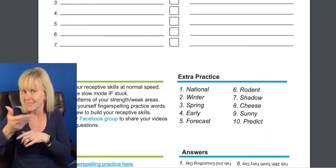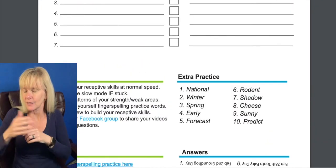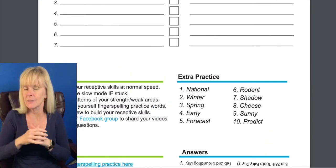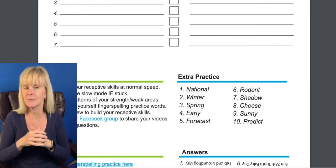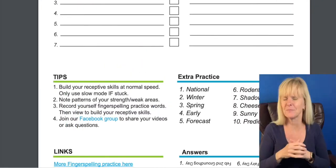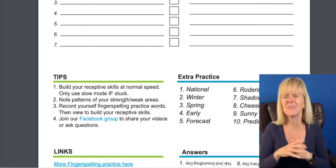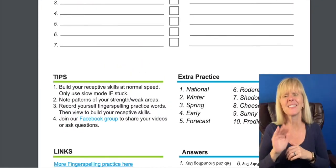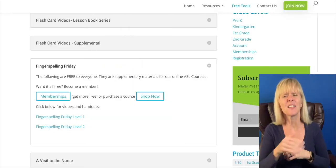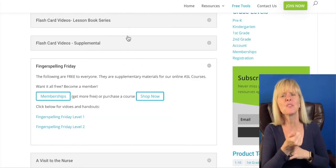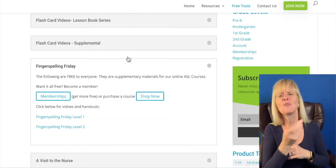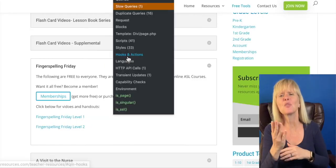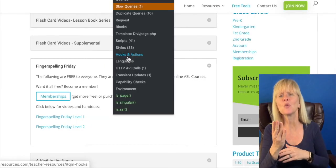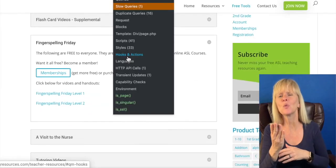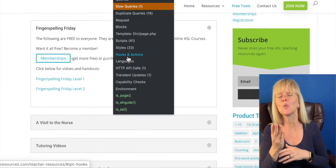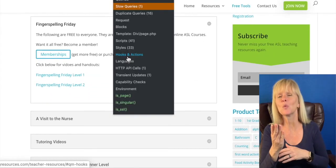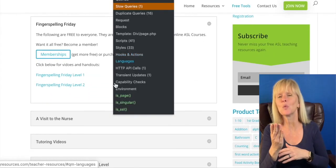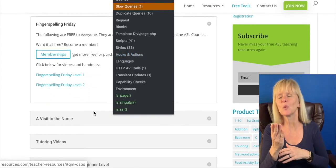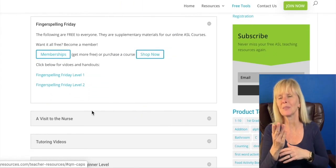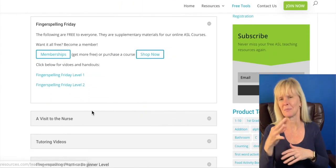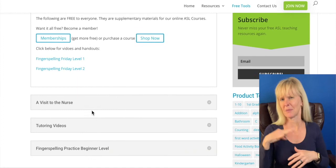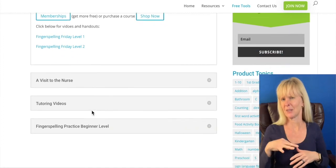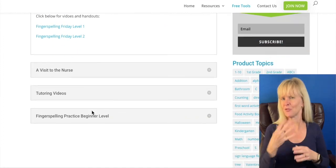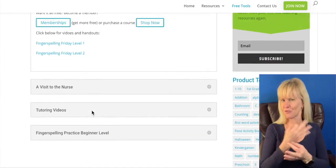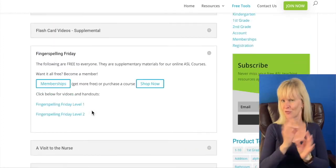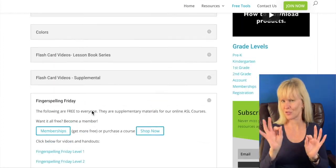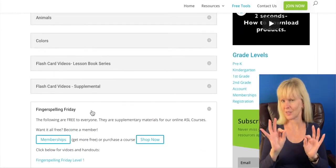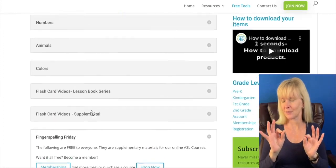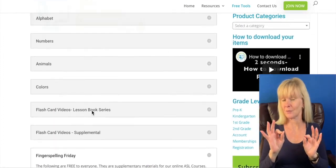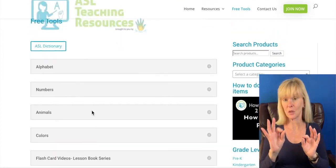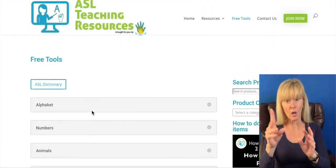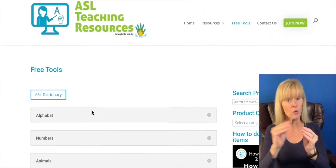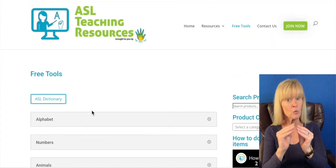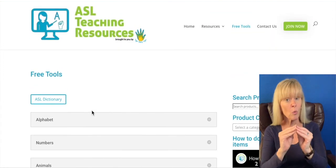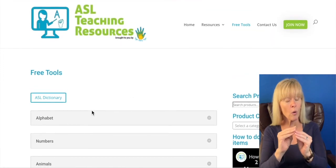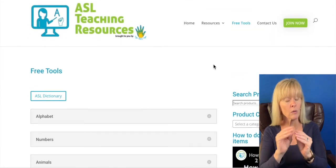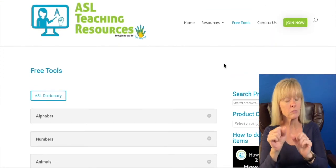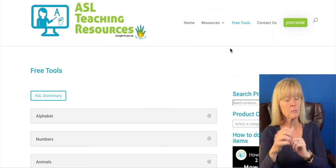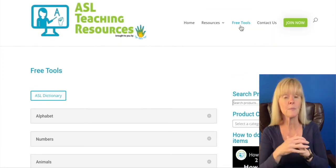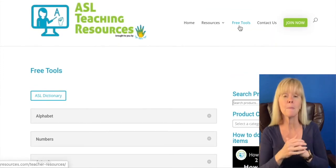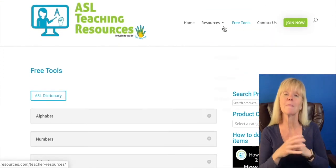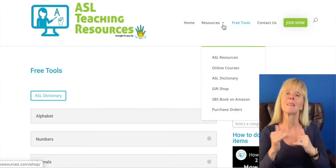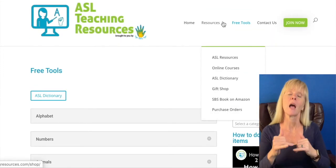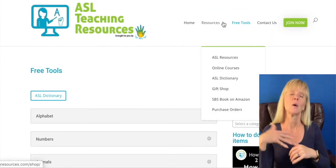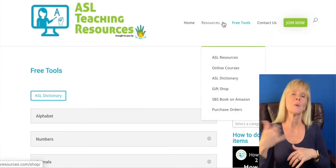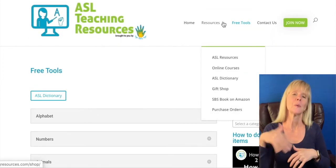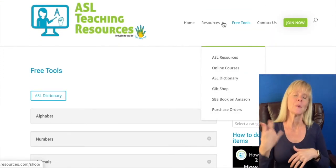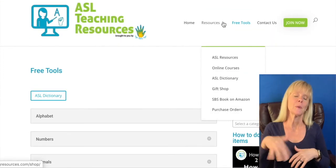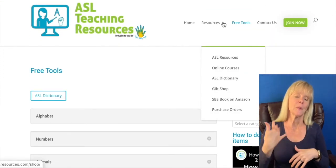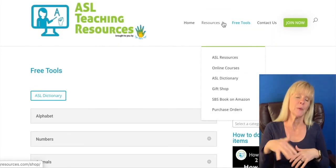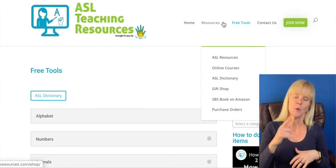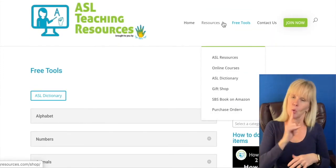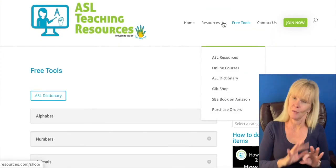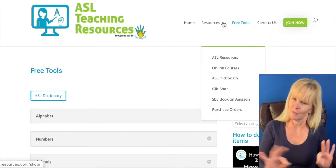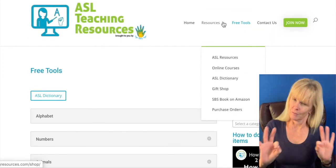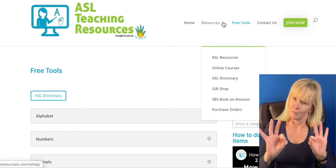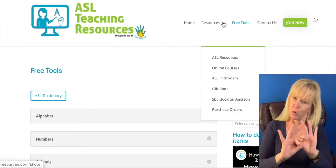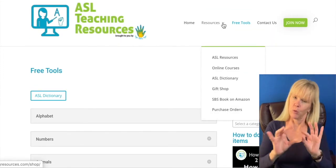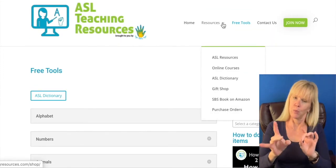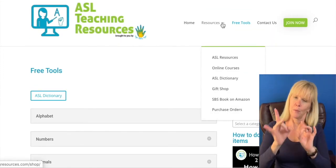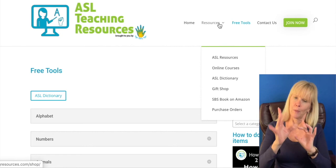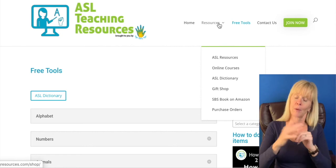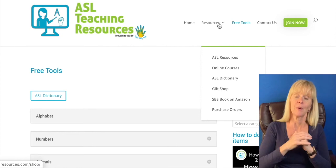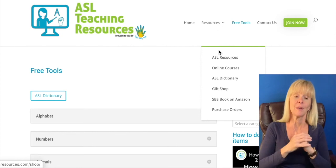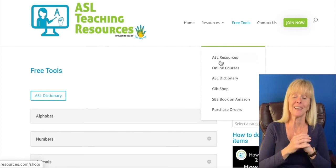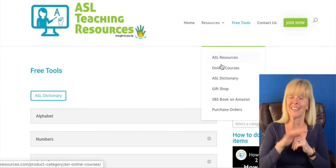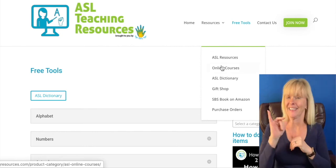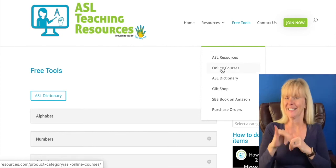are some of the few things in this area that are free, and there are more. Now, here is the big one. This one has turned